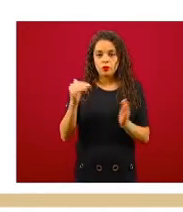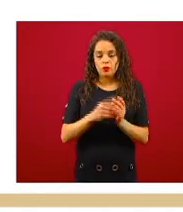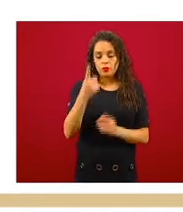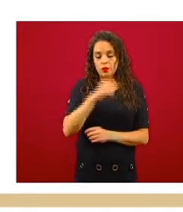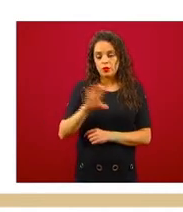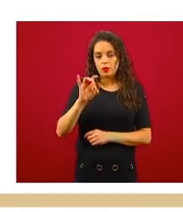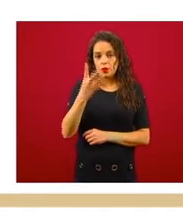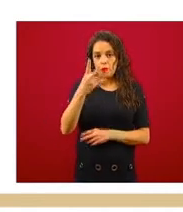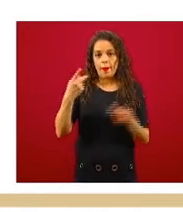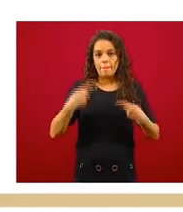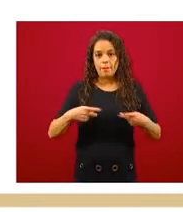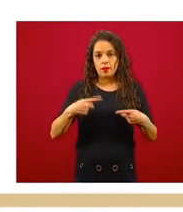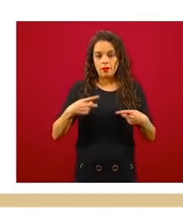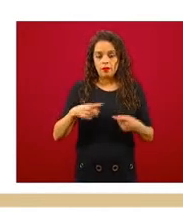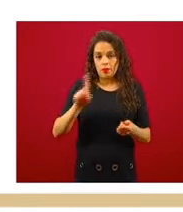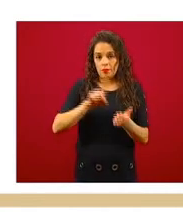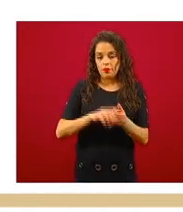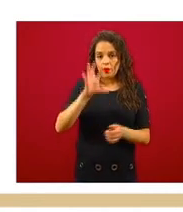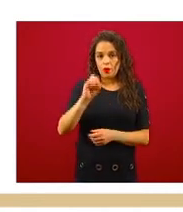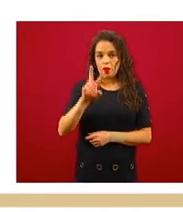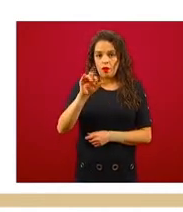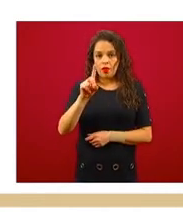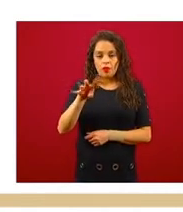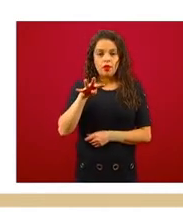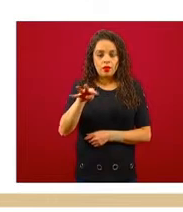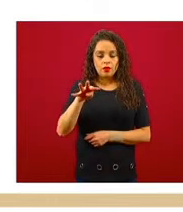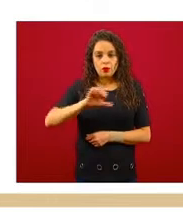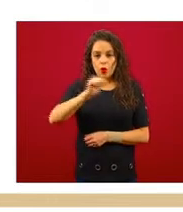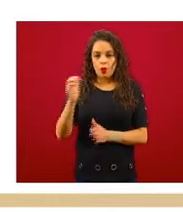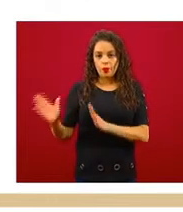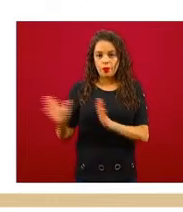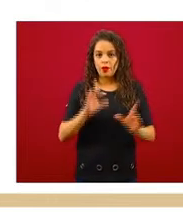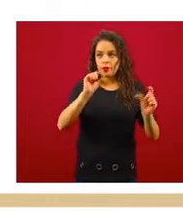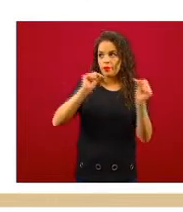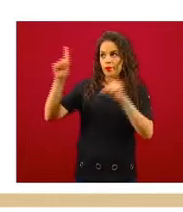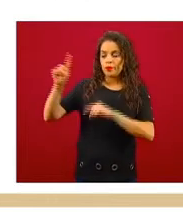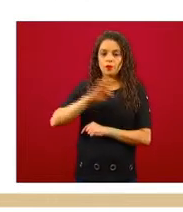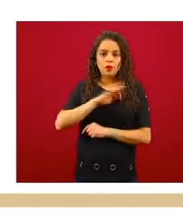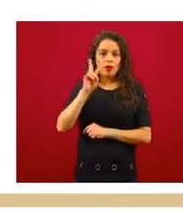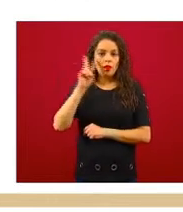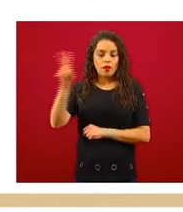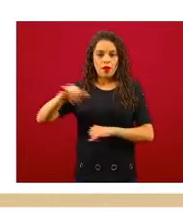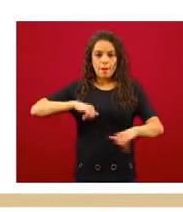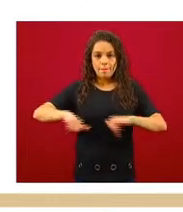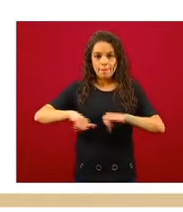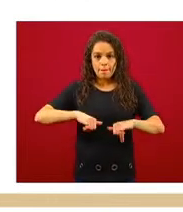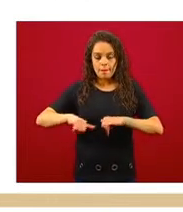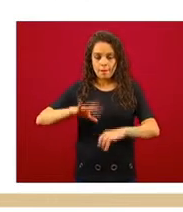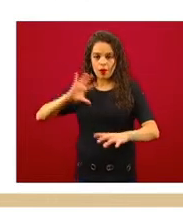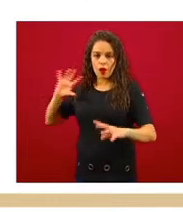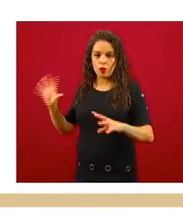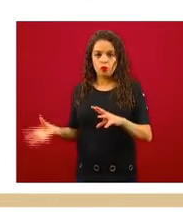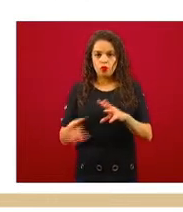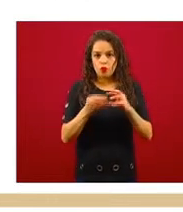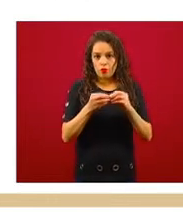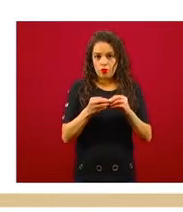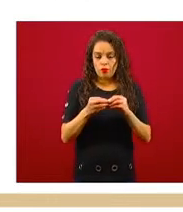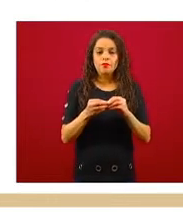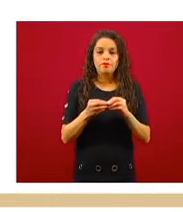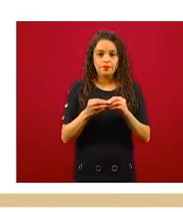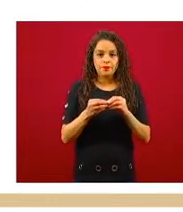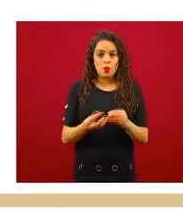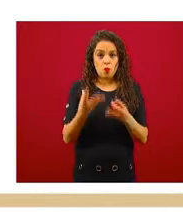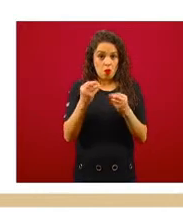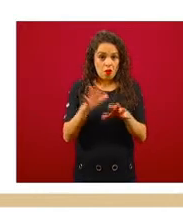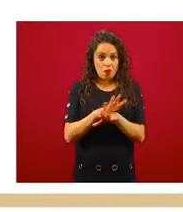14,718 cases, and unfortunately, 8,134 people have died due to COVID-19. This slide